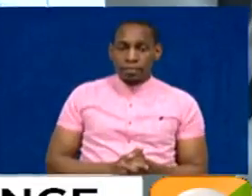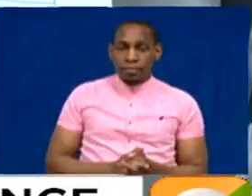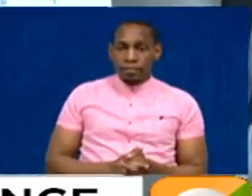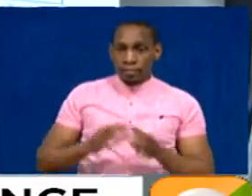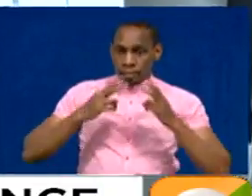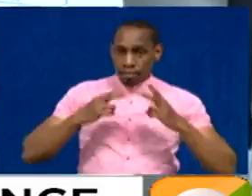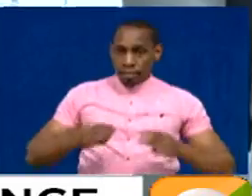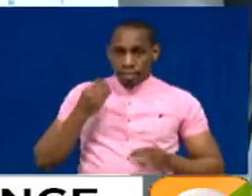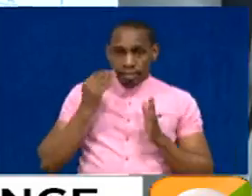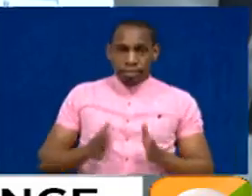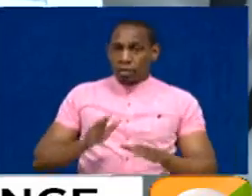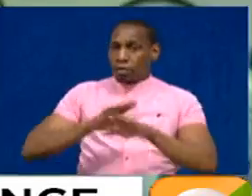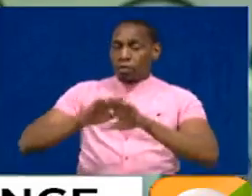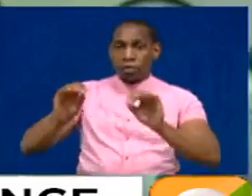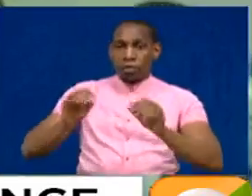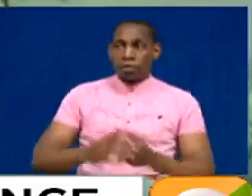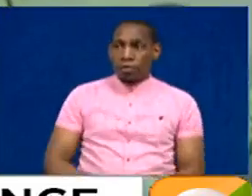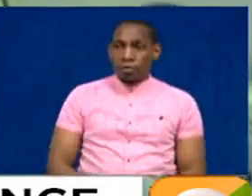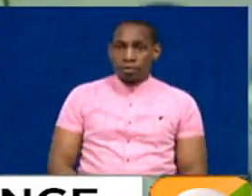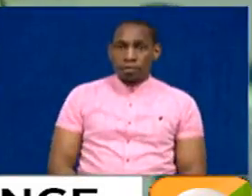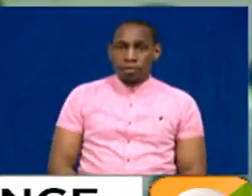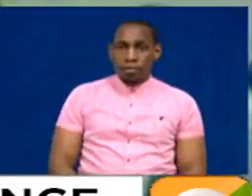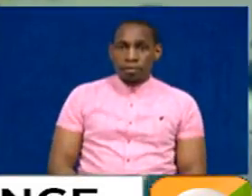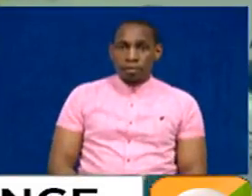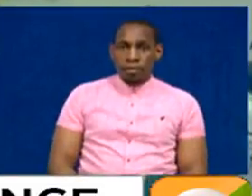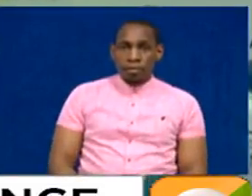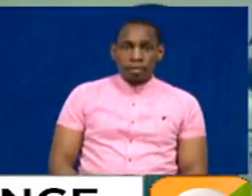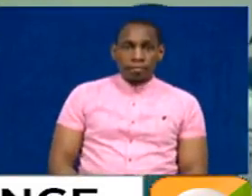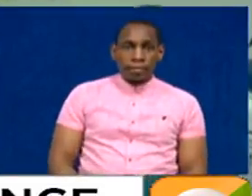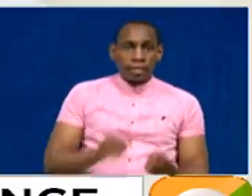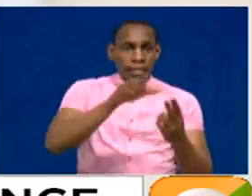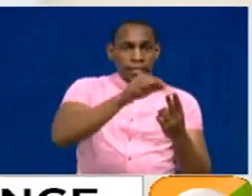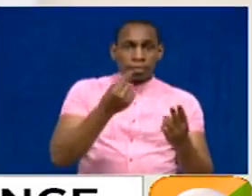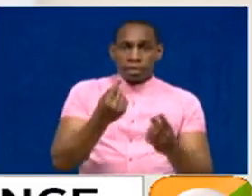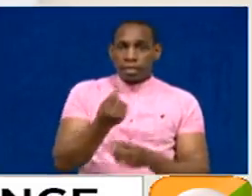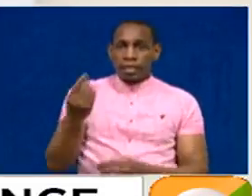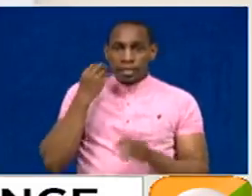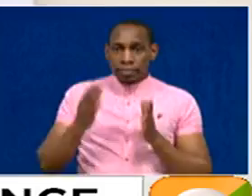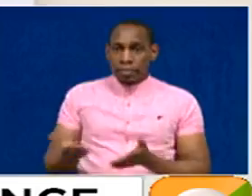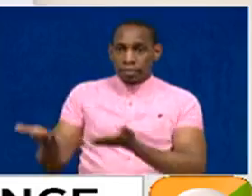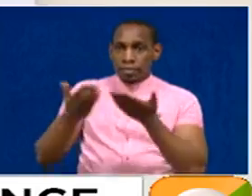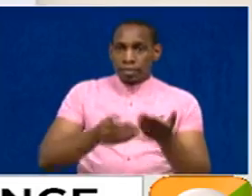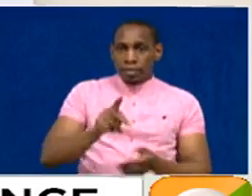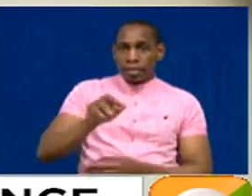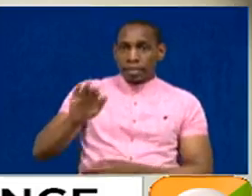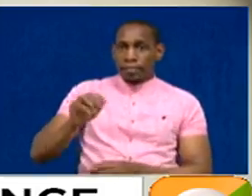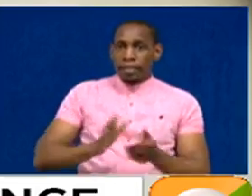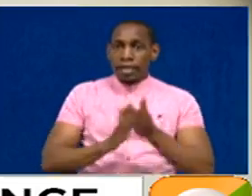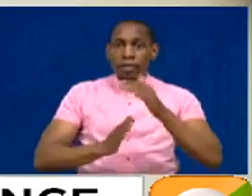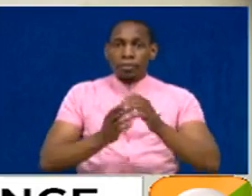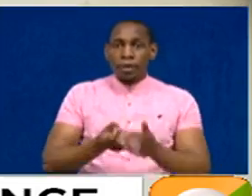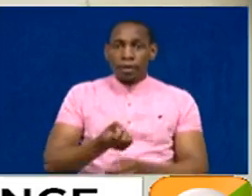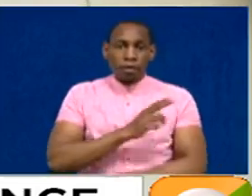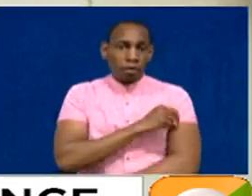this patient is not so good. That is awful. While not every sample of every patient is sent to Kemri or any other high-level